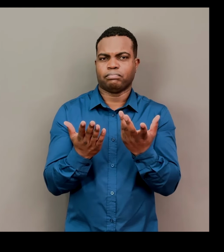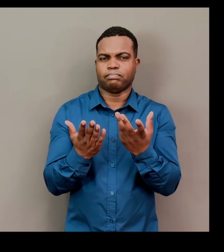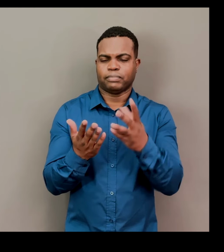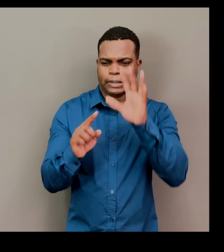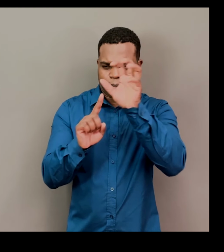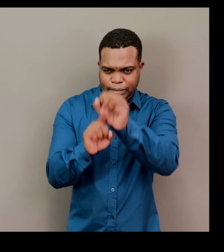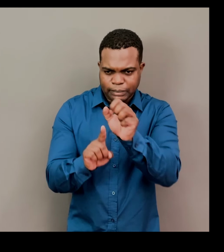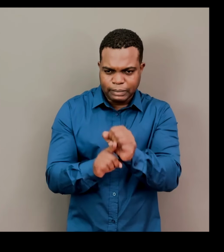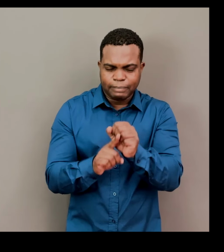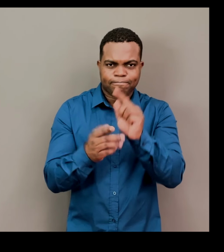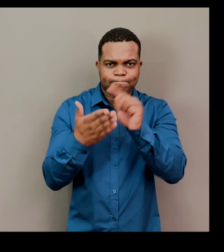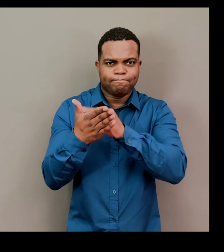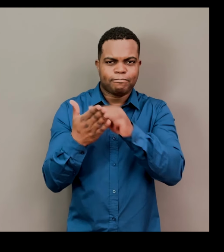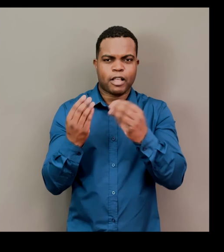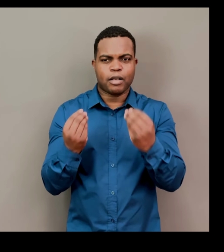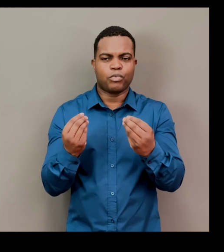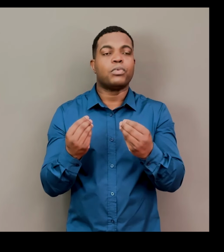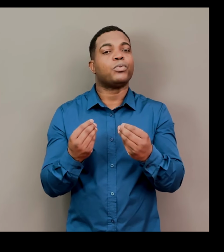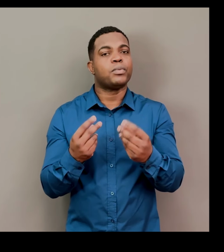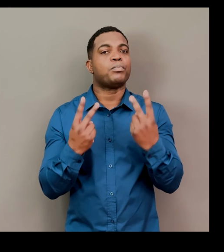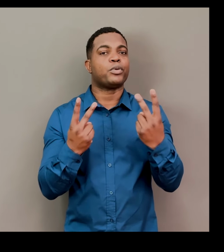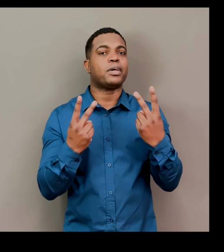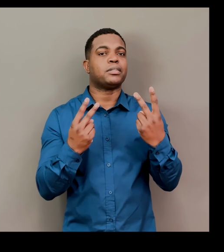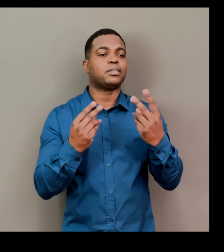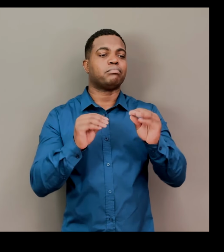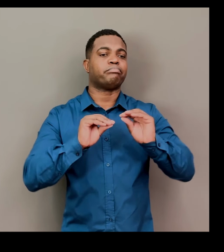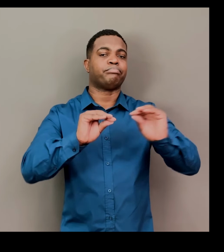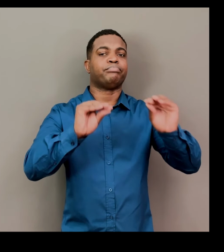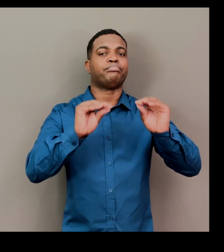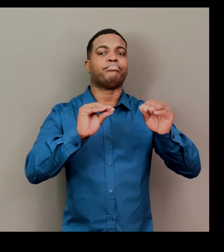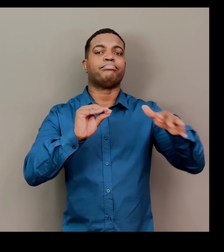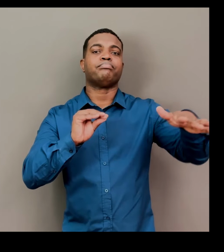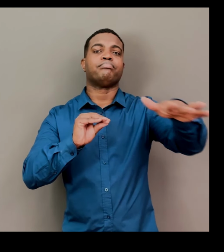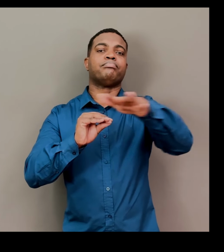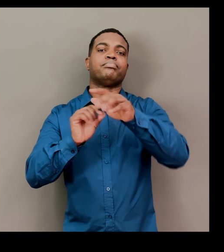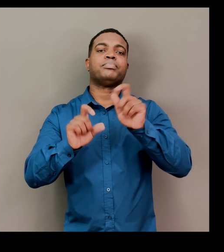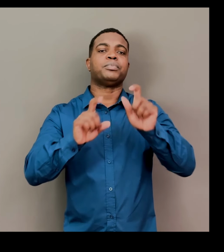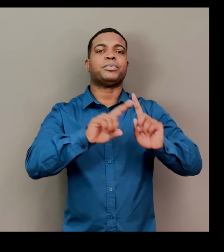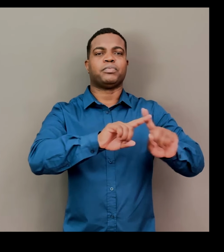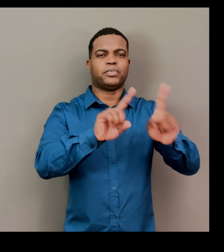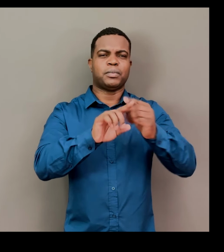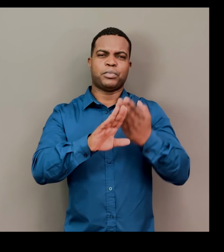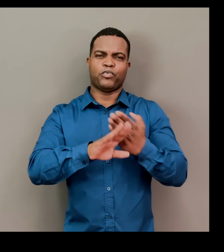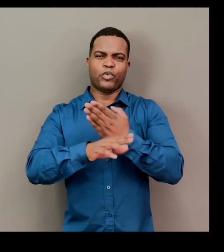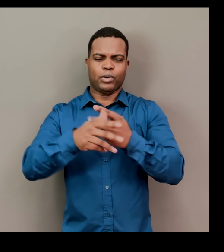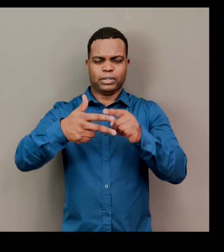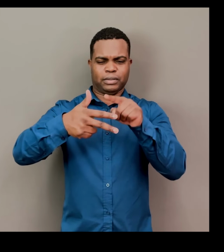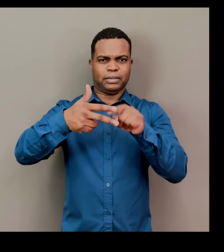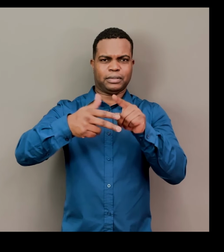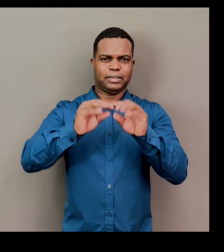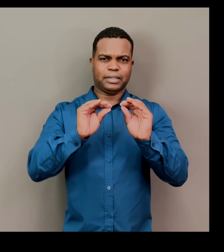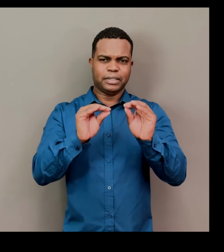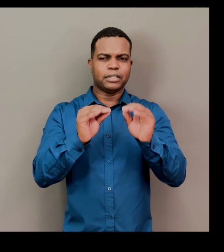Critical media literacy education, as we mentioned also in one of the previous modules,